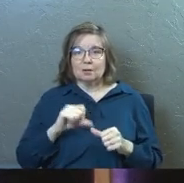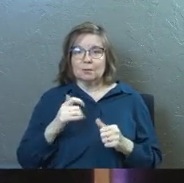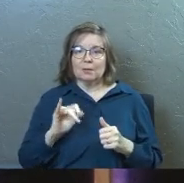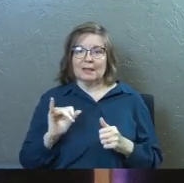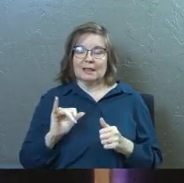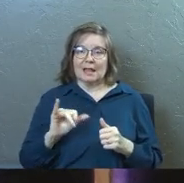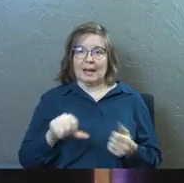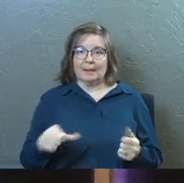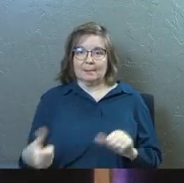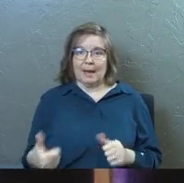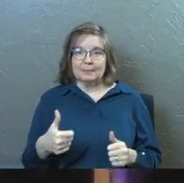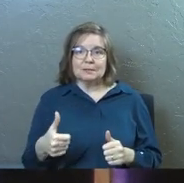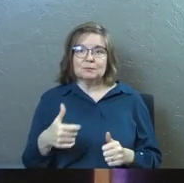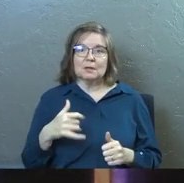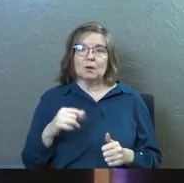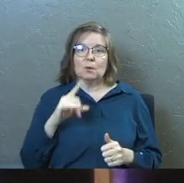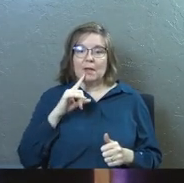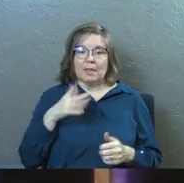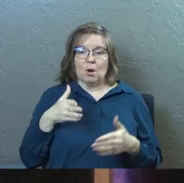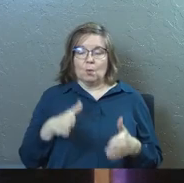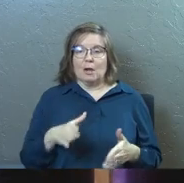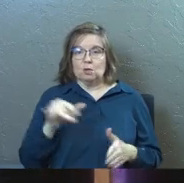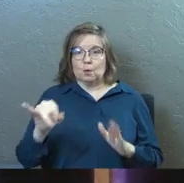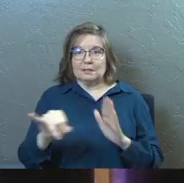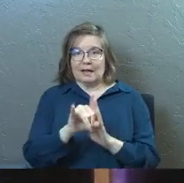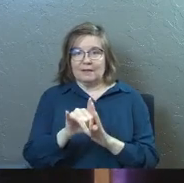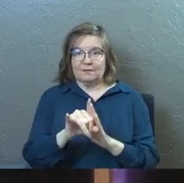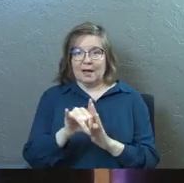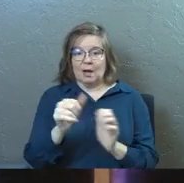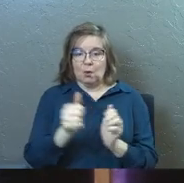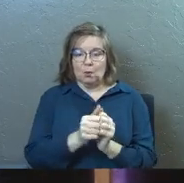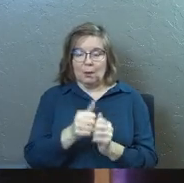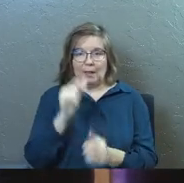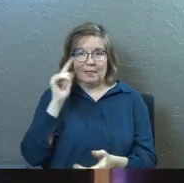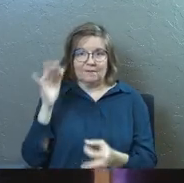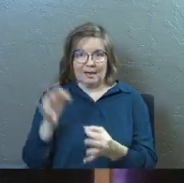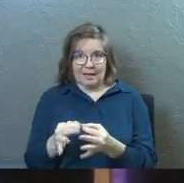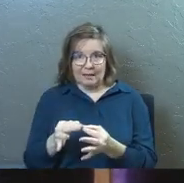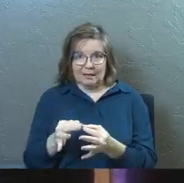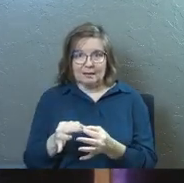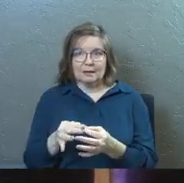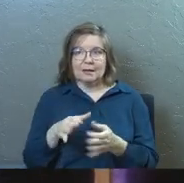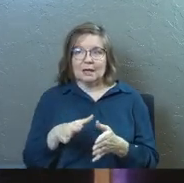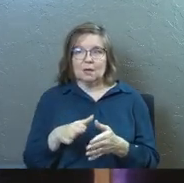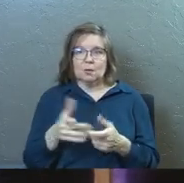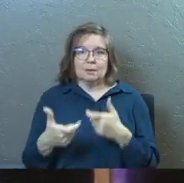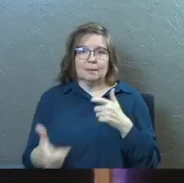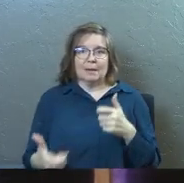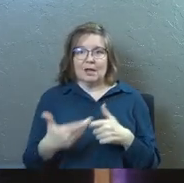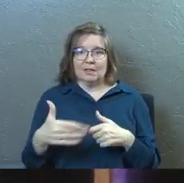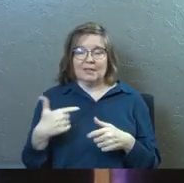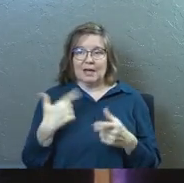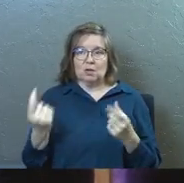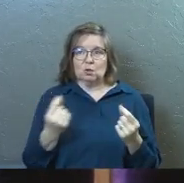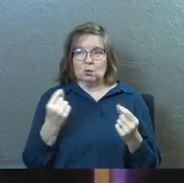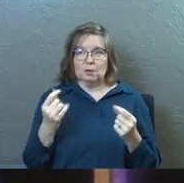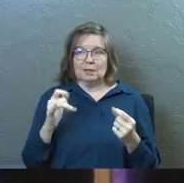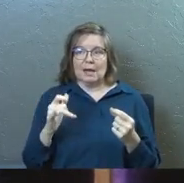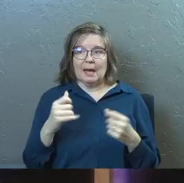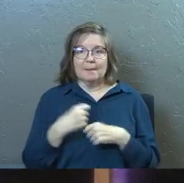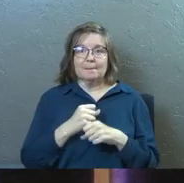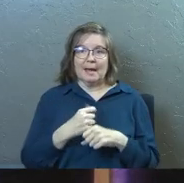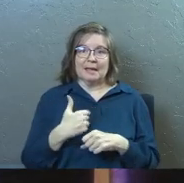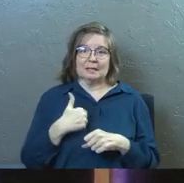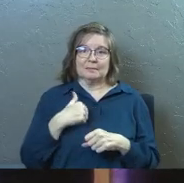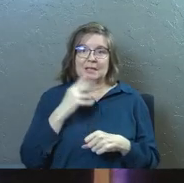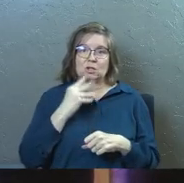was kind of like baptism. It was their way to identify with the faith. It was the major thing that they do that